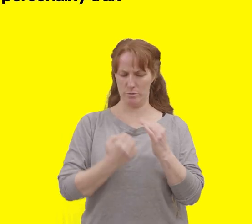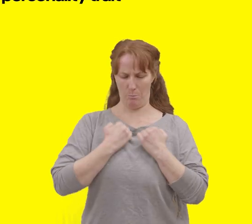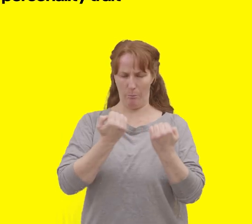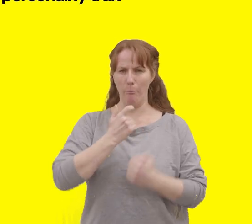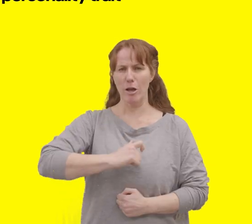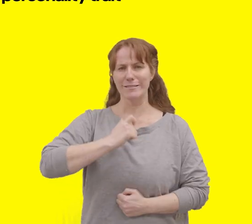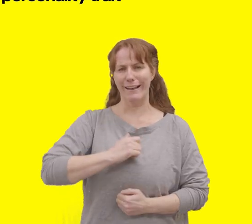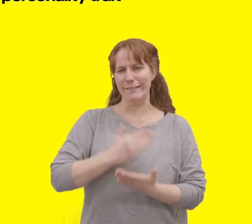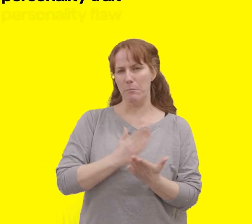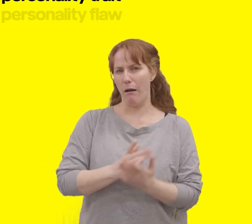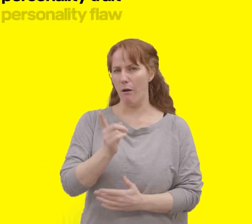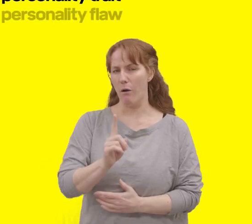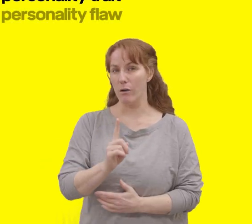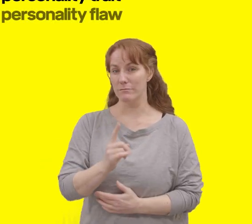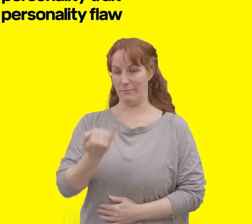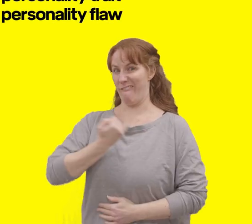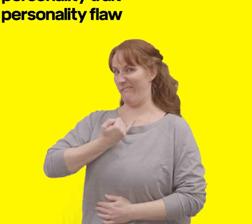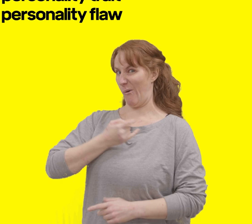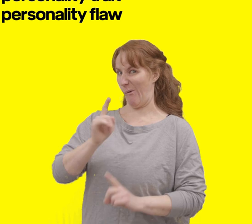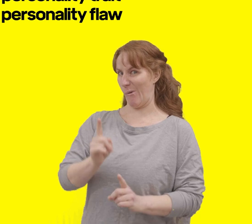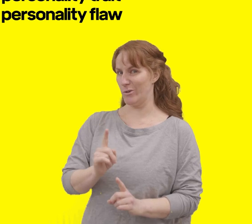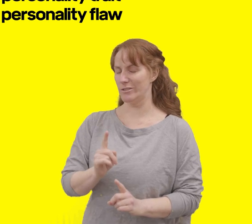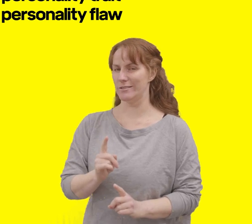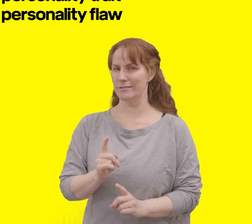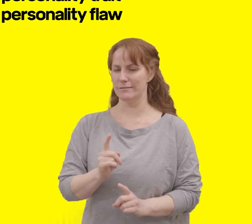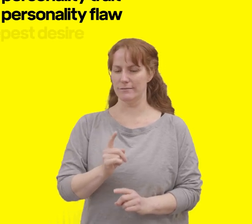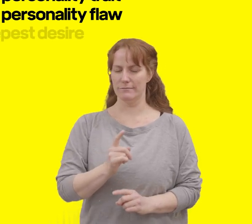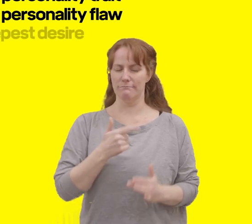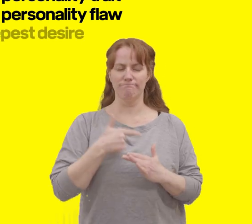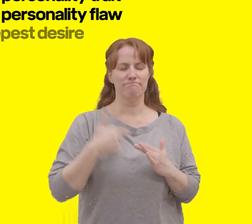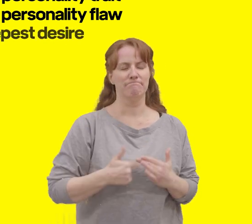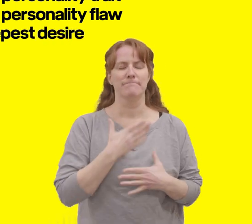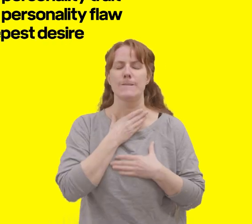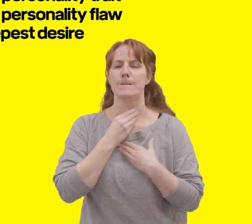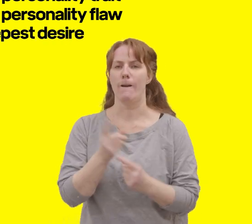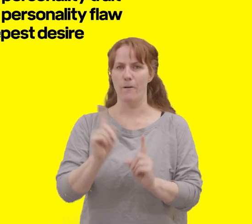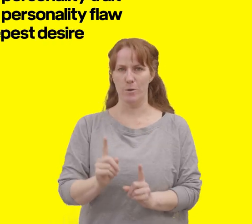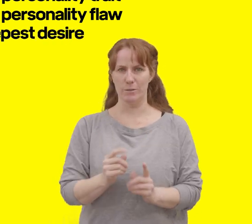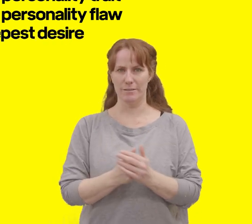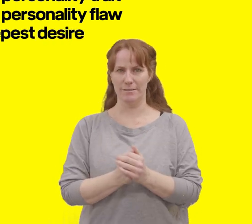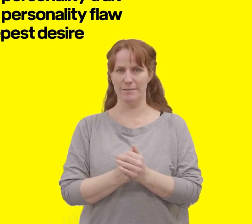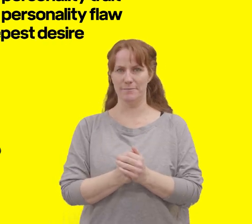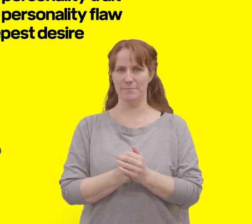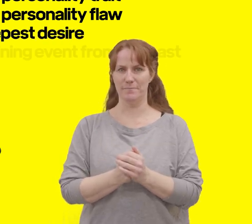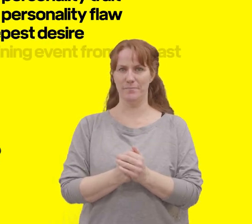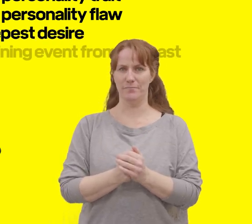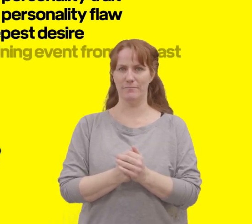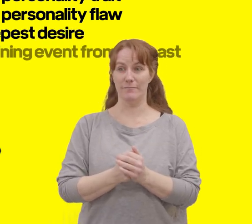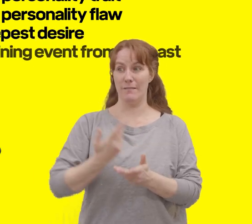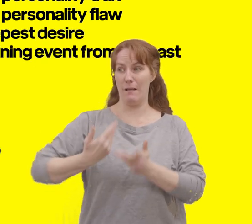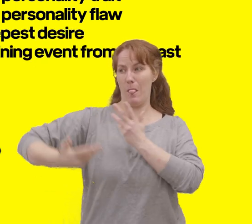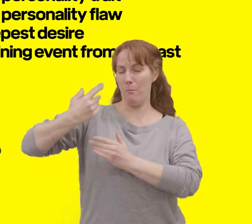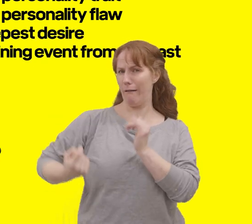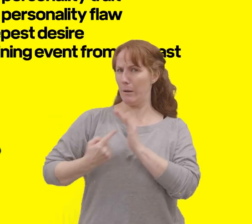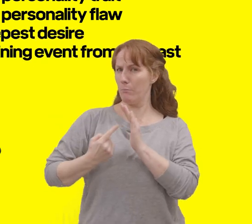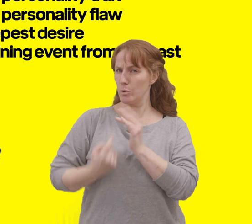have? What's a key flaw that they have? What's their deepest desire? What's a defining